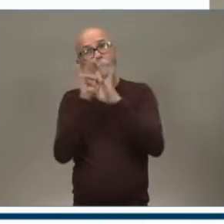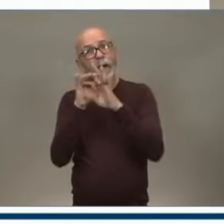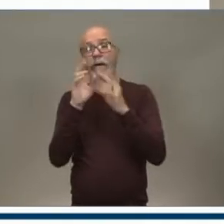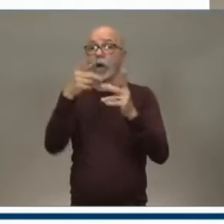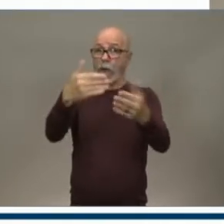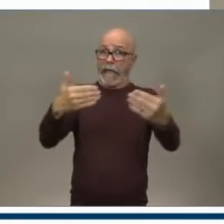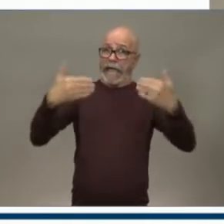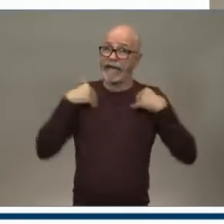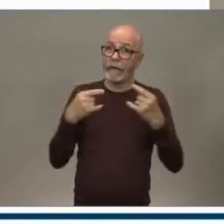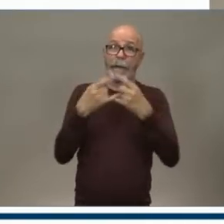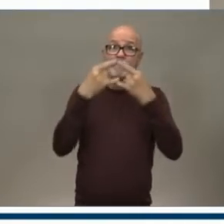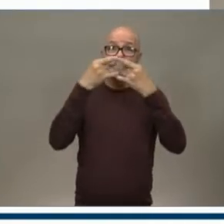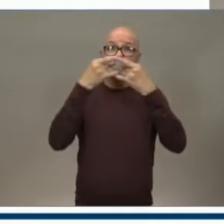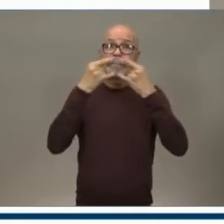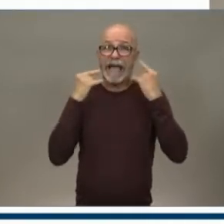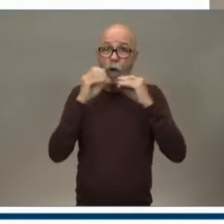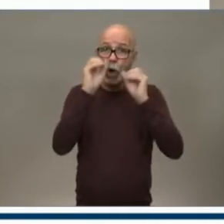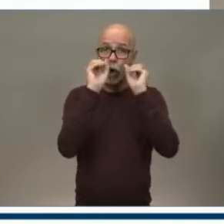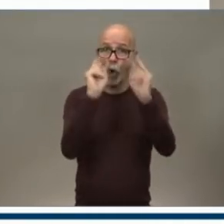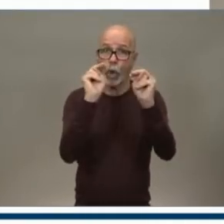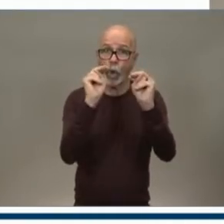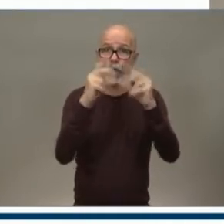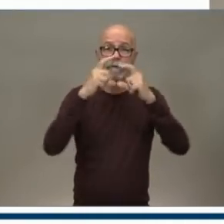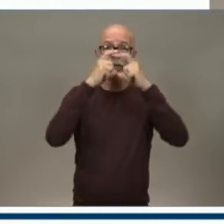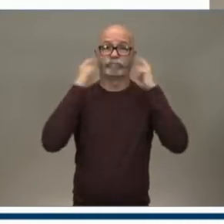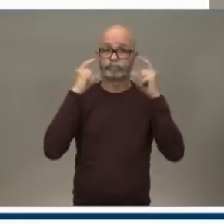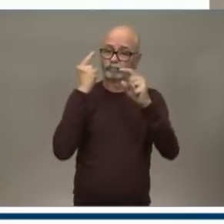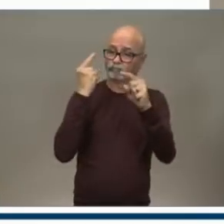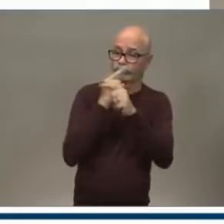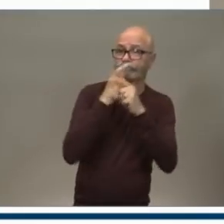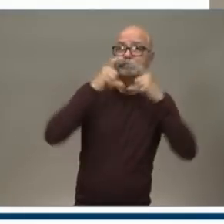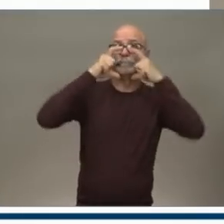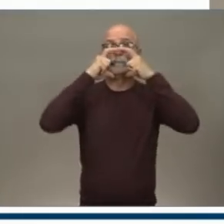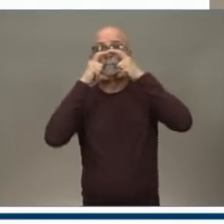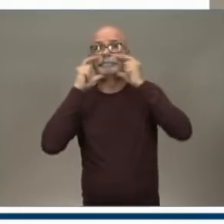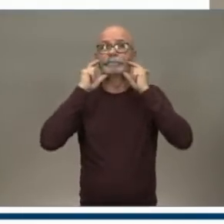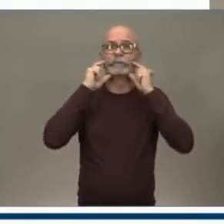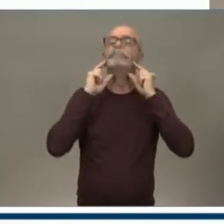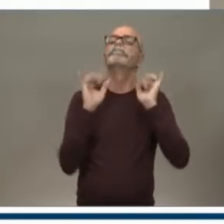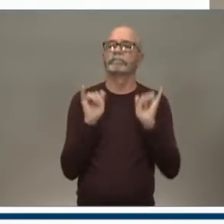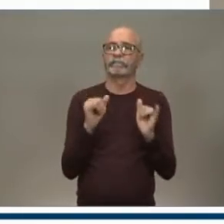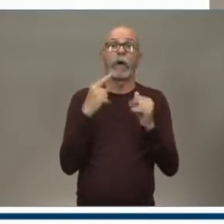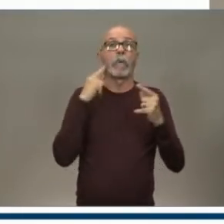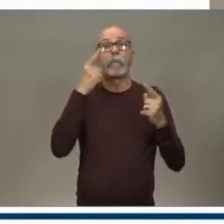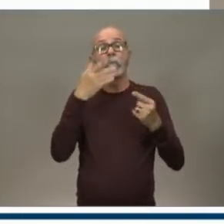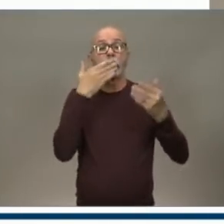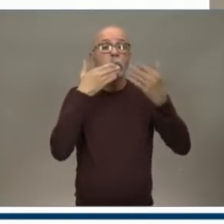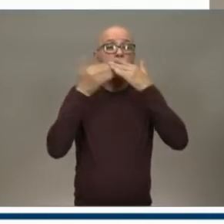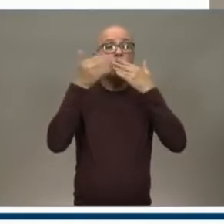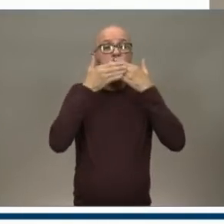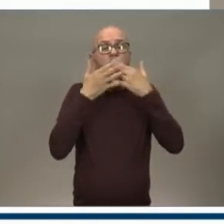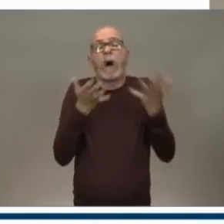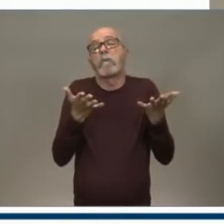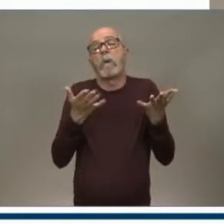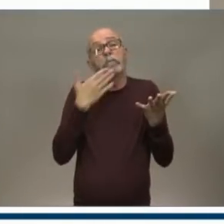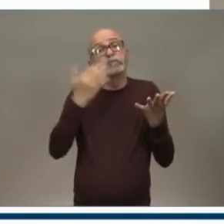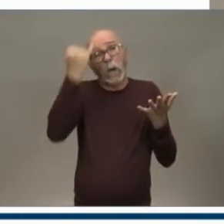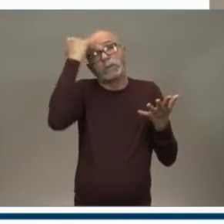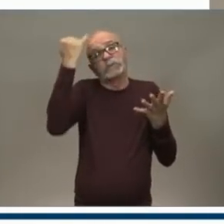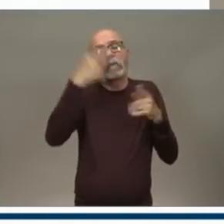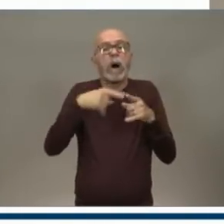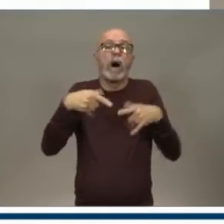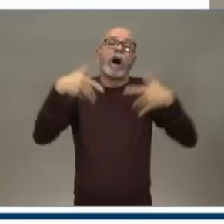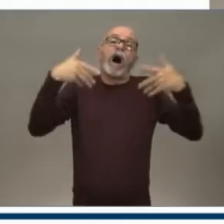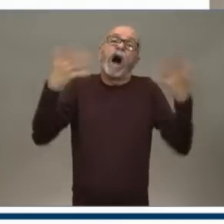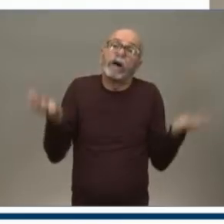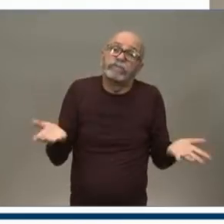if you can wear a 3-layered mask, that's the best. But people don't need to run out and I'd much rather